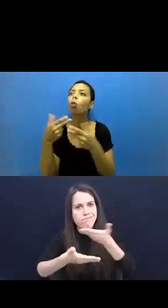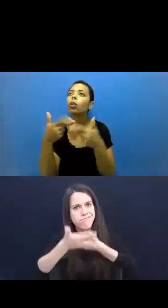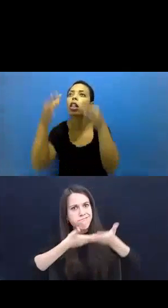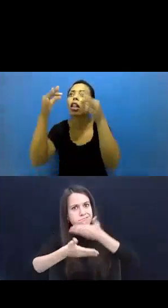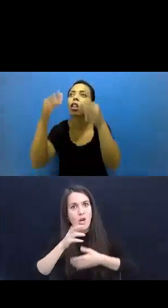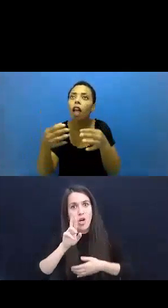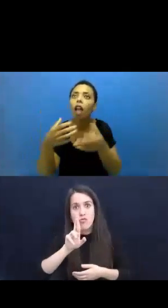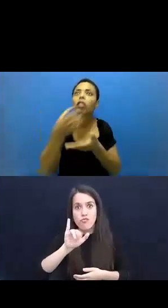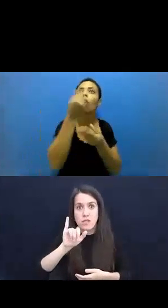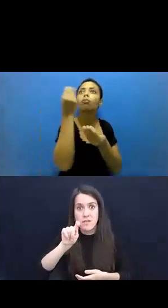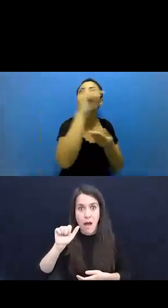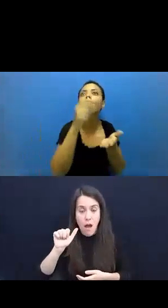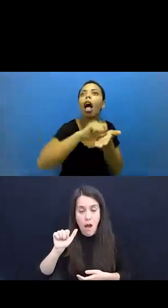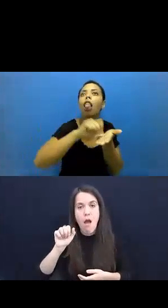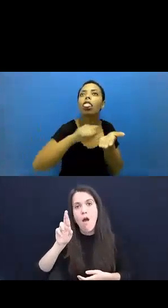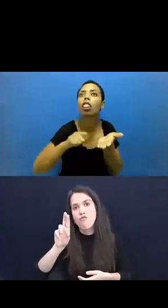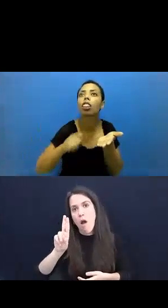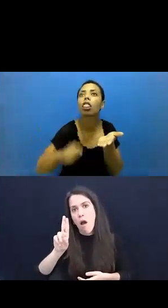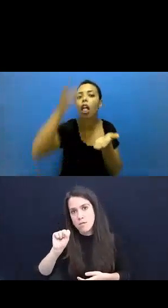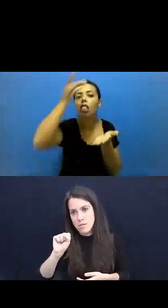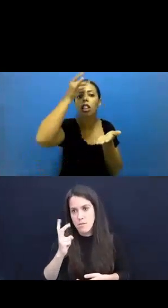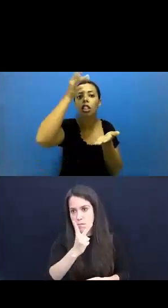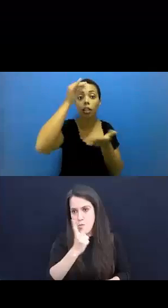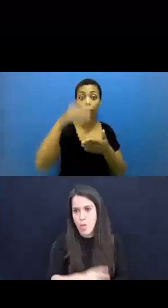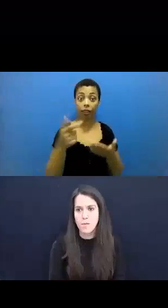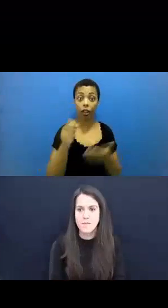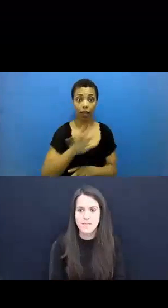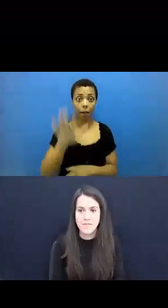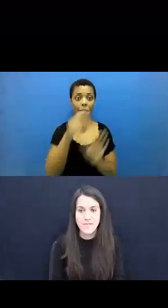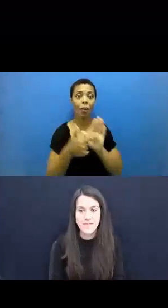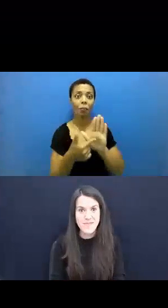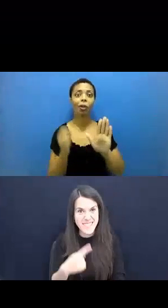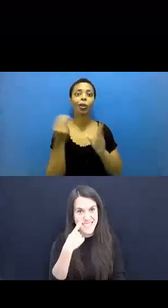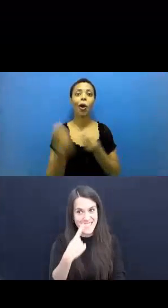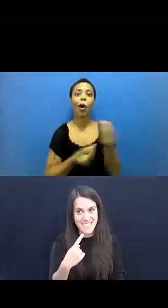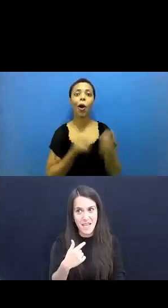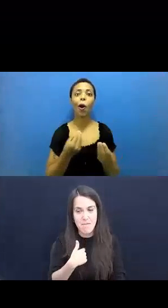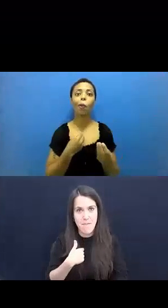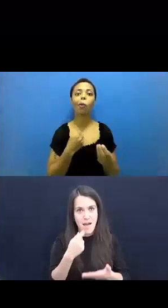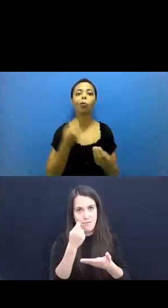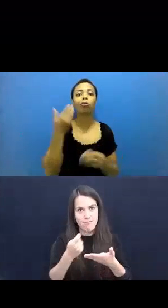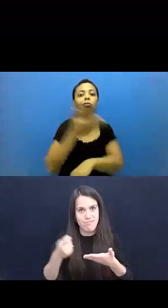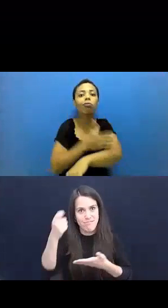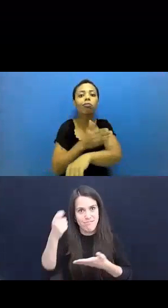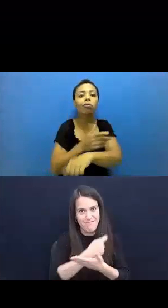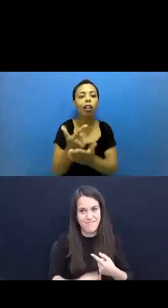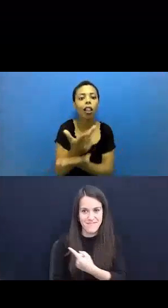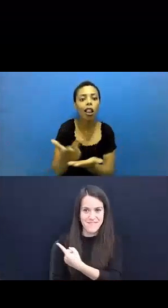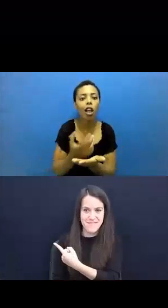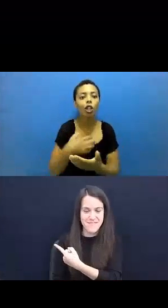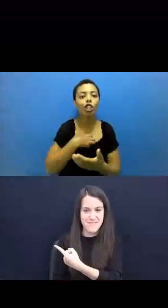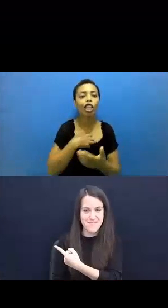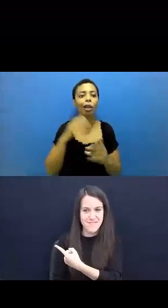us. This image shows my sketch for the haptics room.